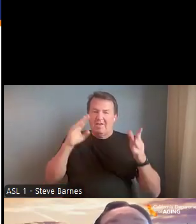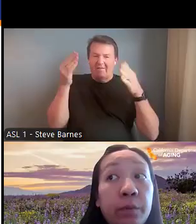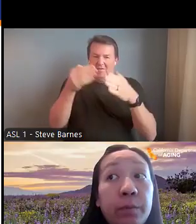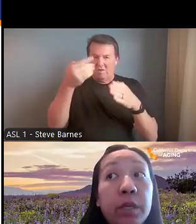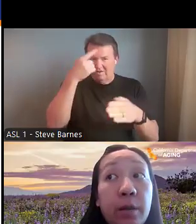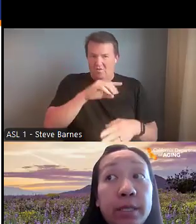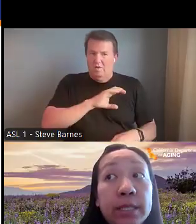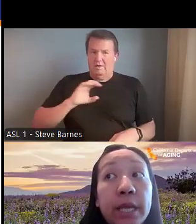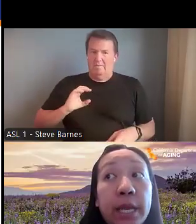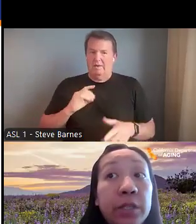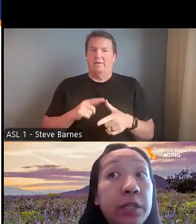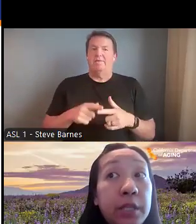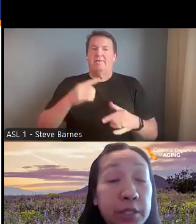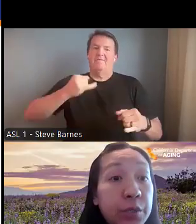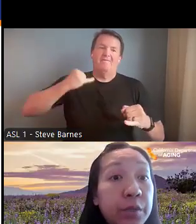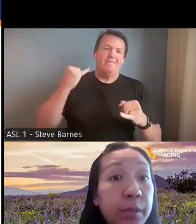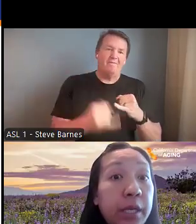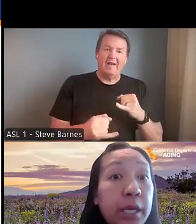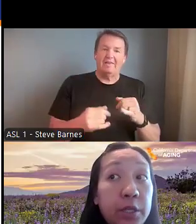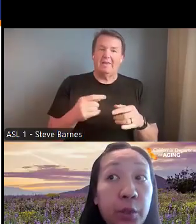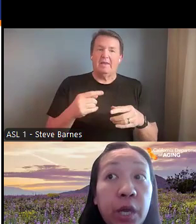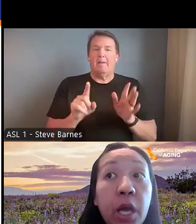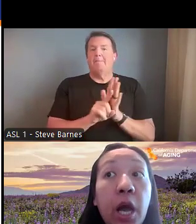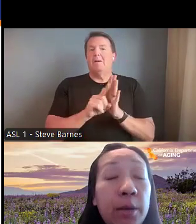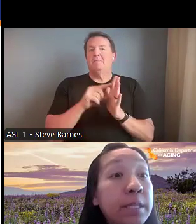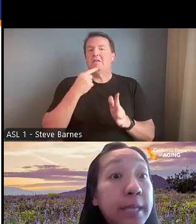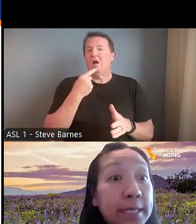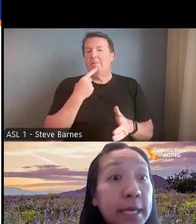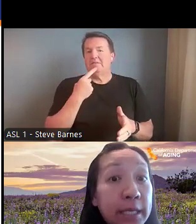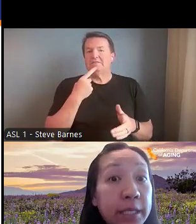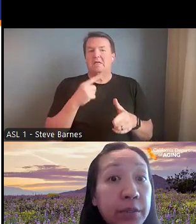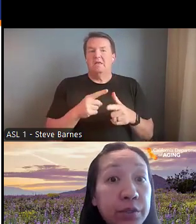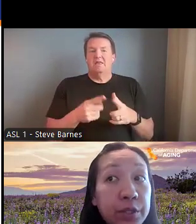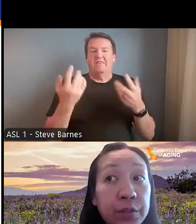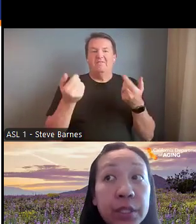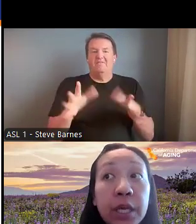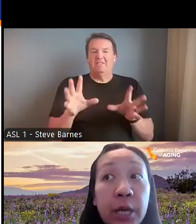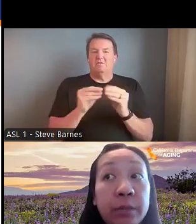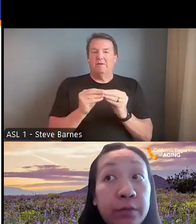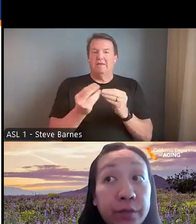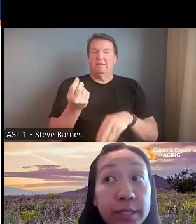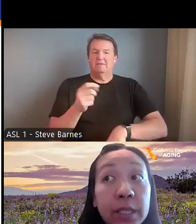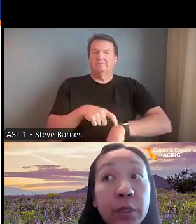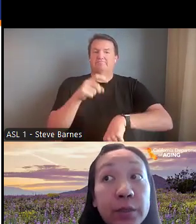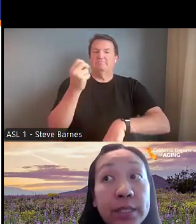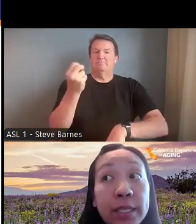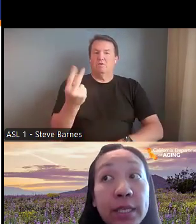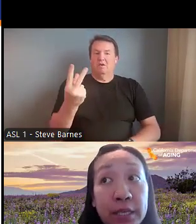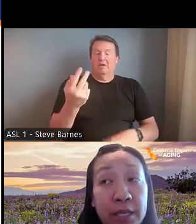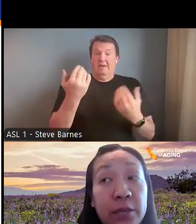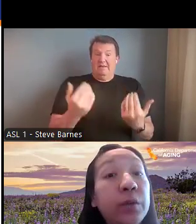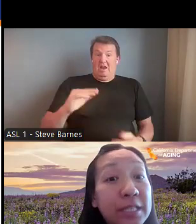we'll open up for public comments and then adjourn the meeting at noon. So next, I'd like to introduce Lynn Fritz, who